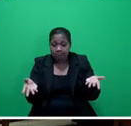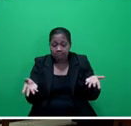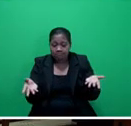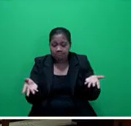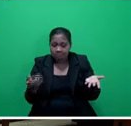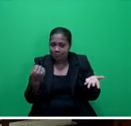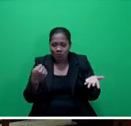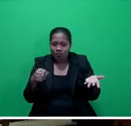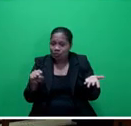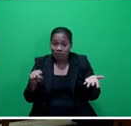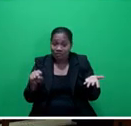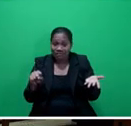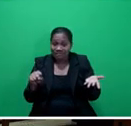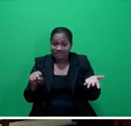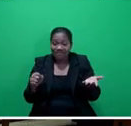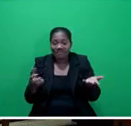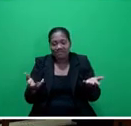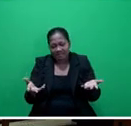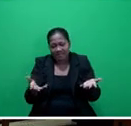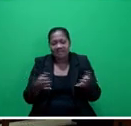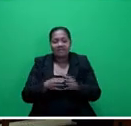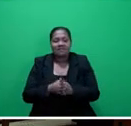As no one opposes,